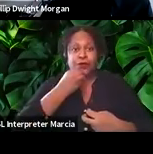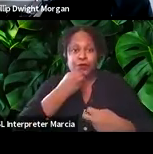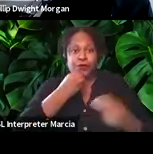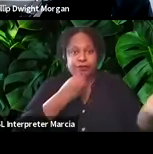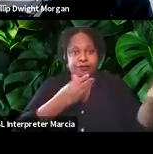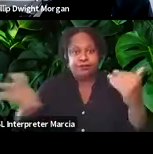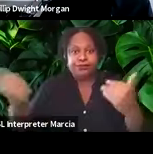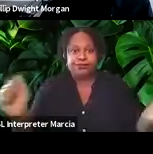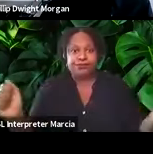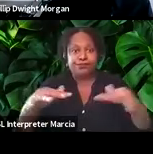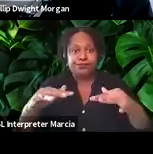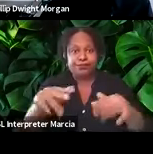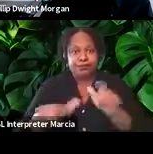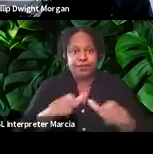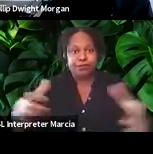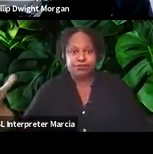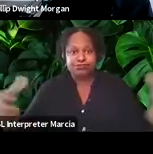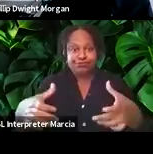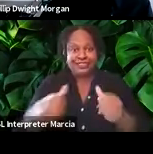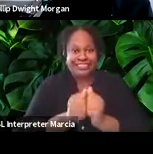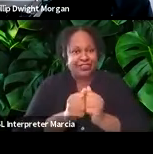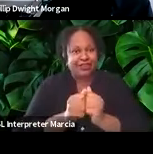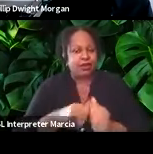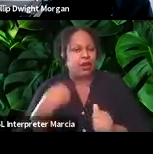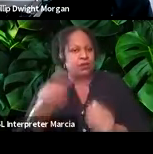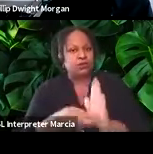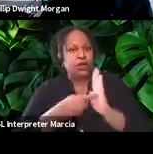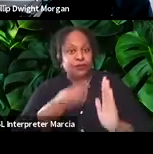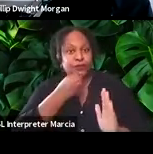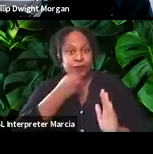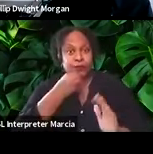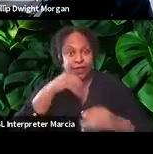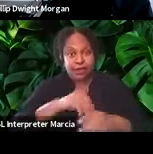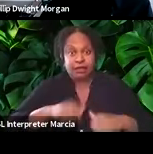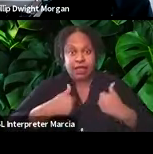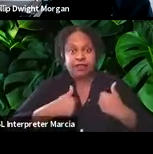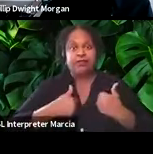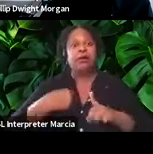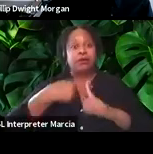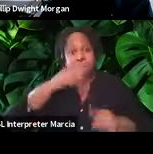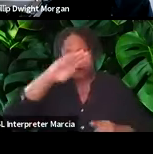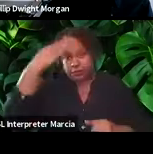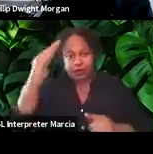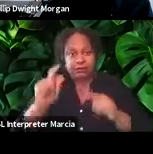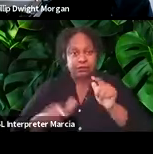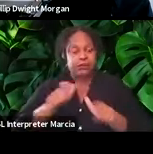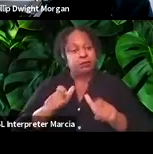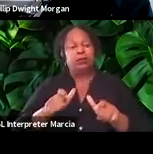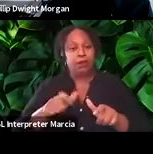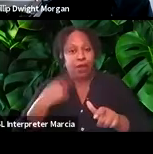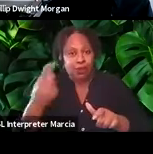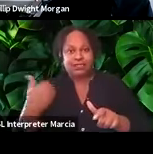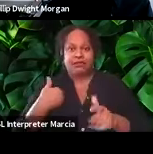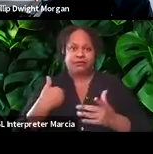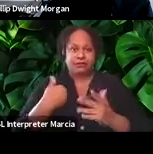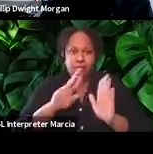will always need food in our life. And we will always, as Black people, have a place.